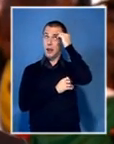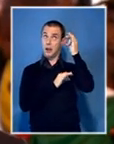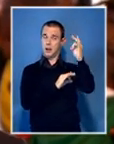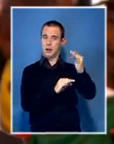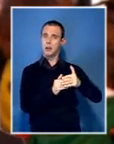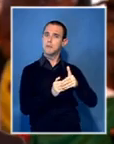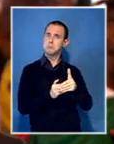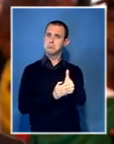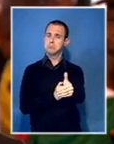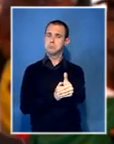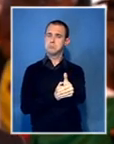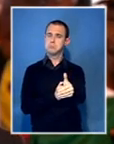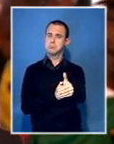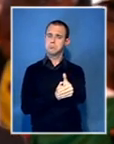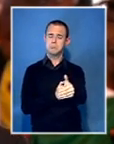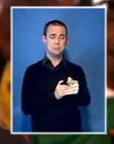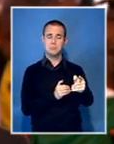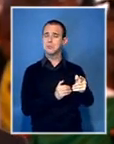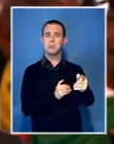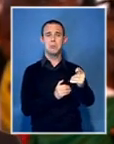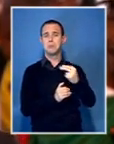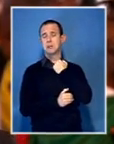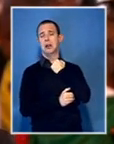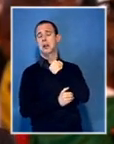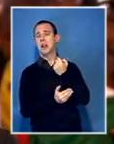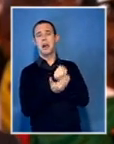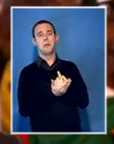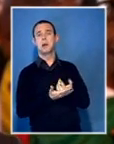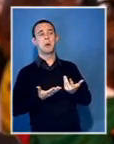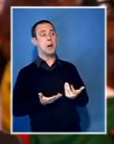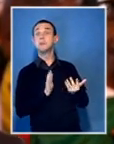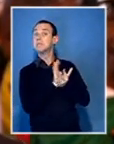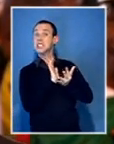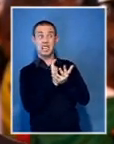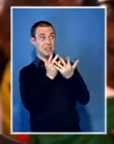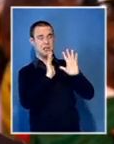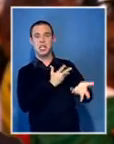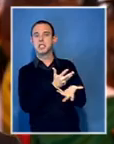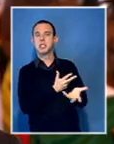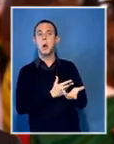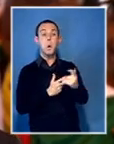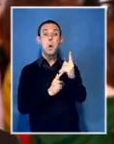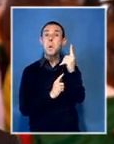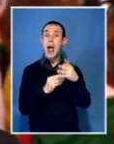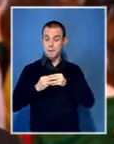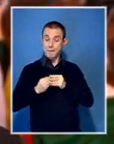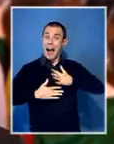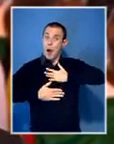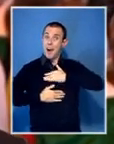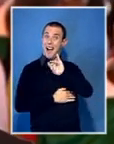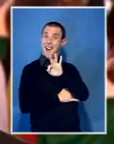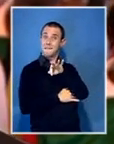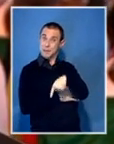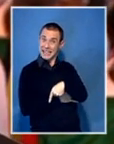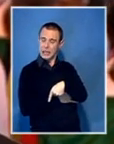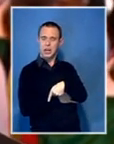off well as far as it went. But sadly, even after that meeting, one of our members was killed again.